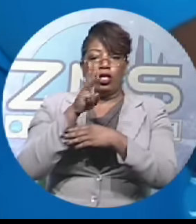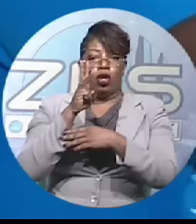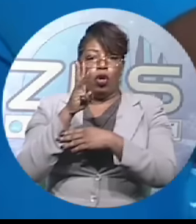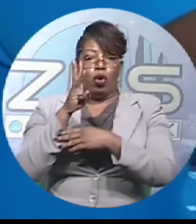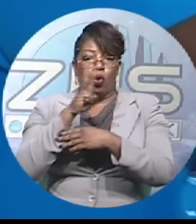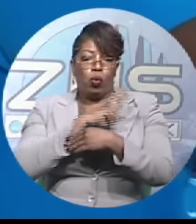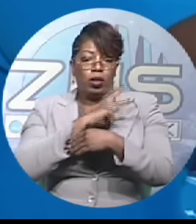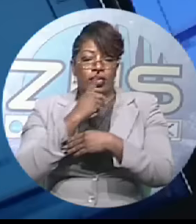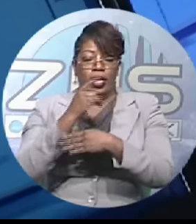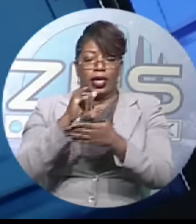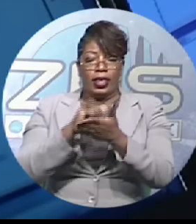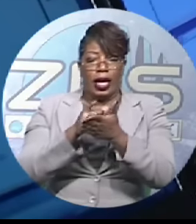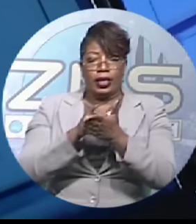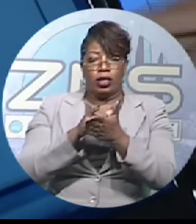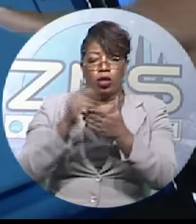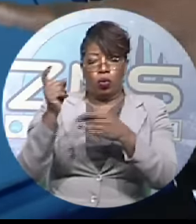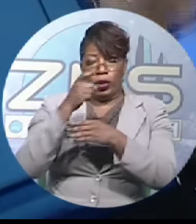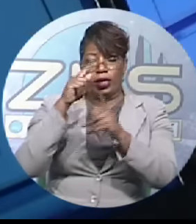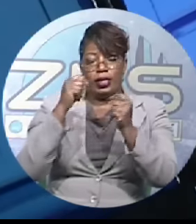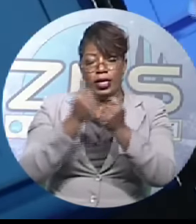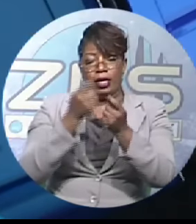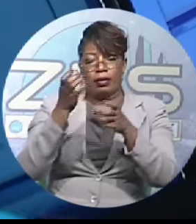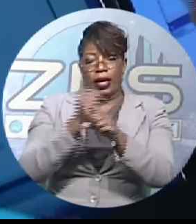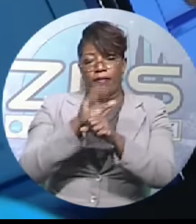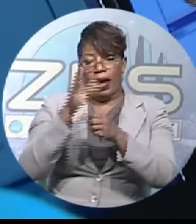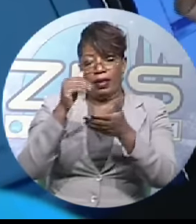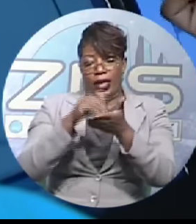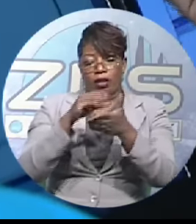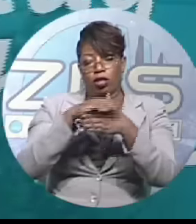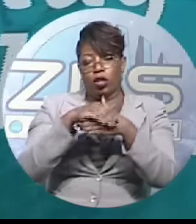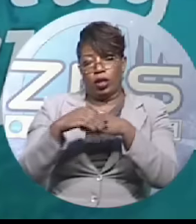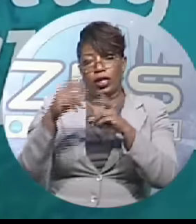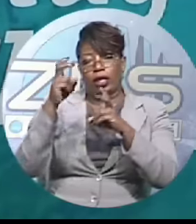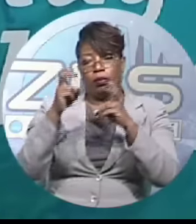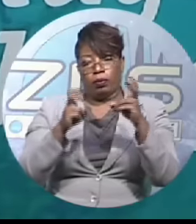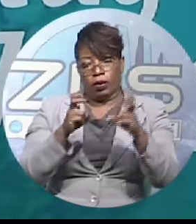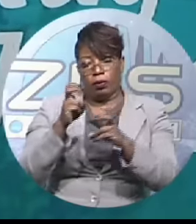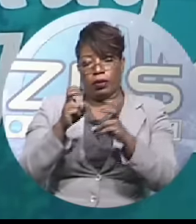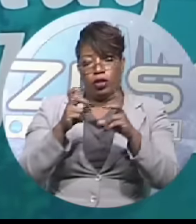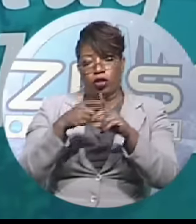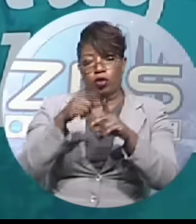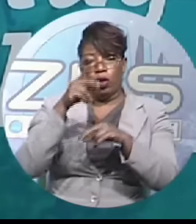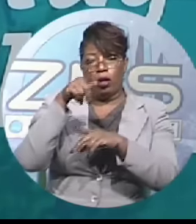gets $5,000 and then moves on to compete in Puerto Rico. I think that there's so